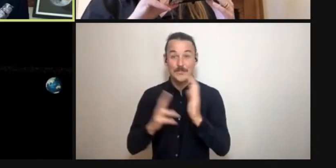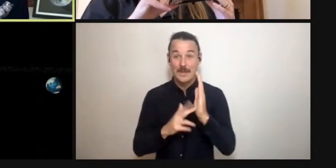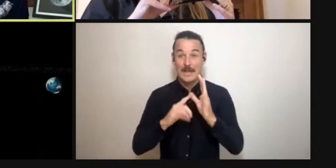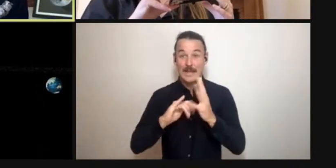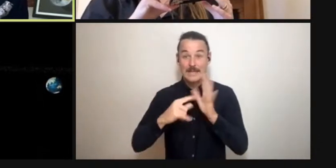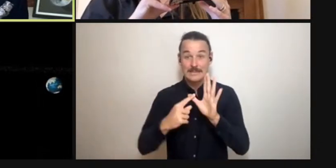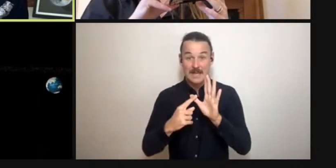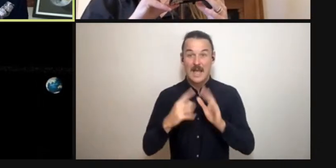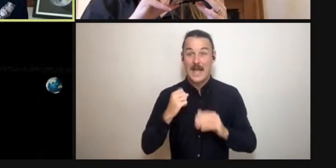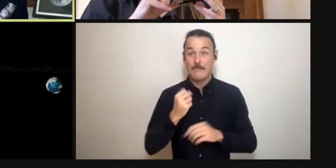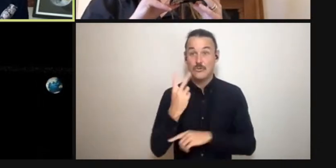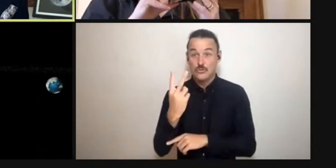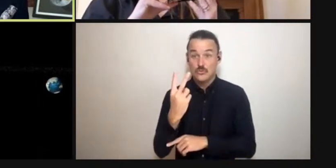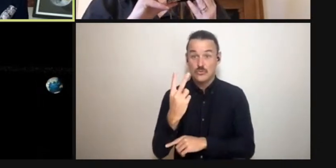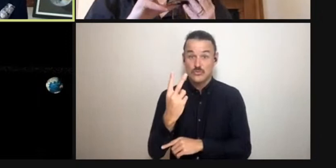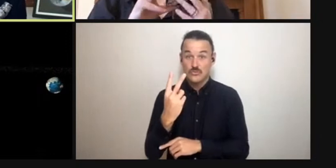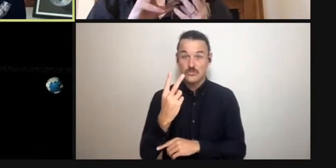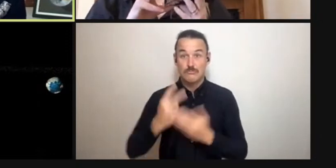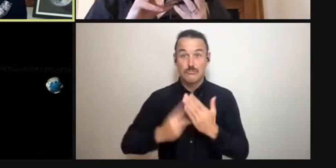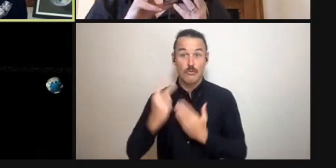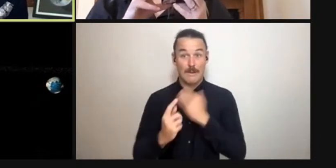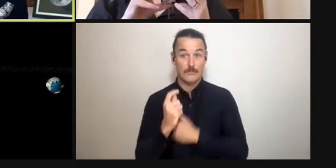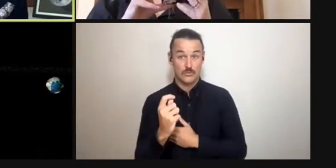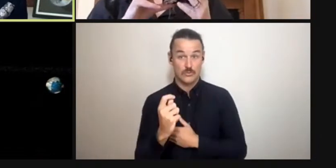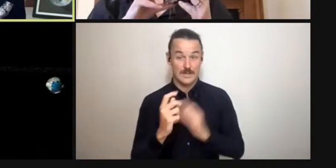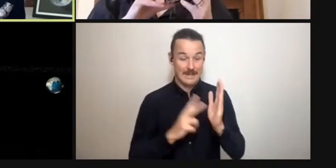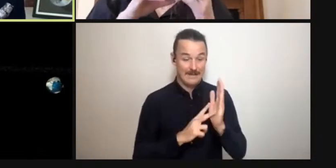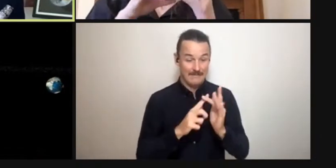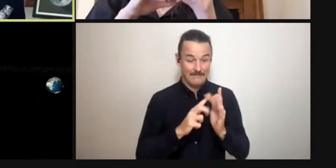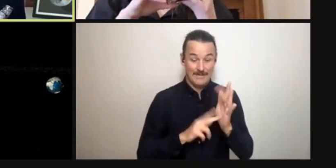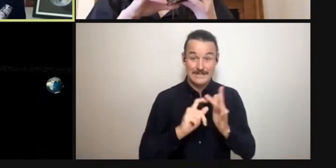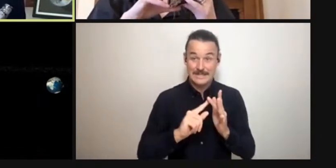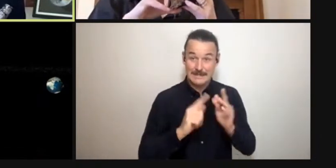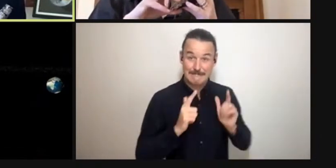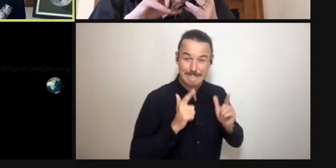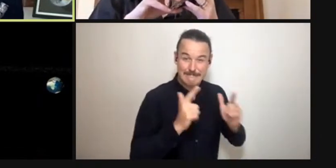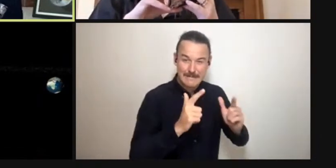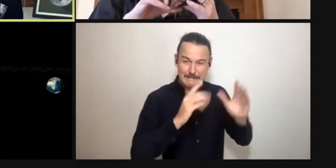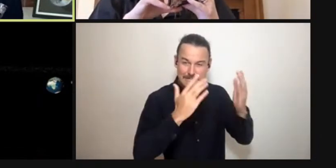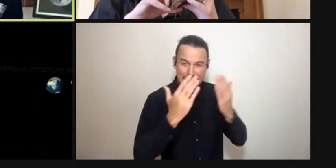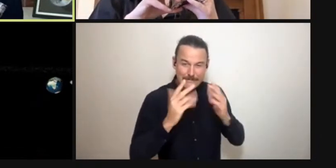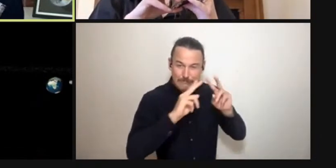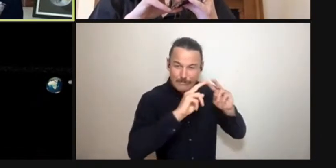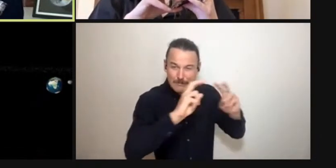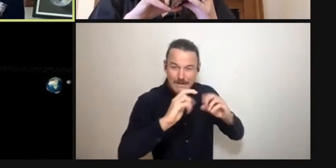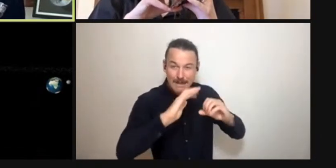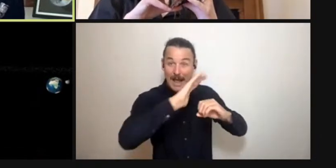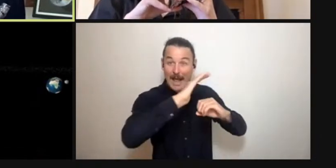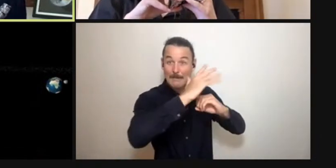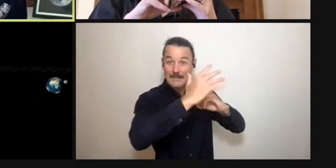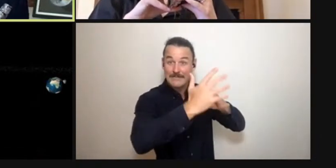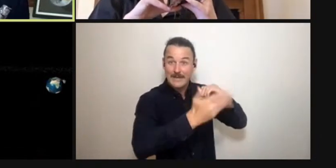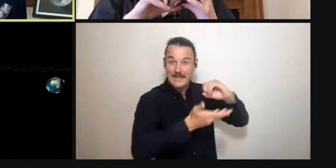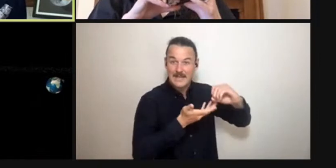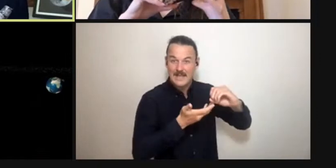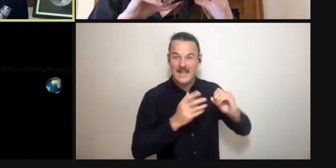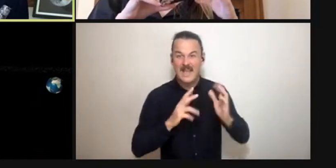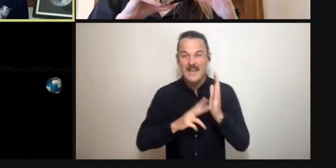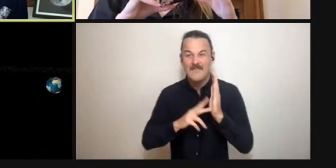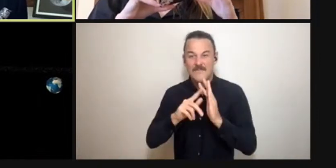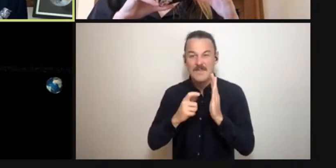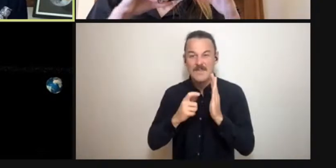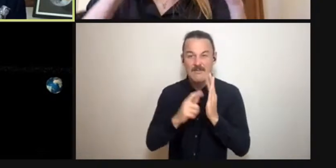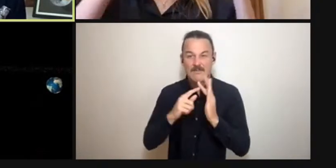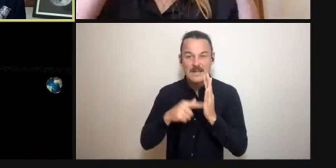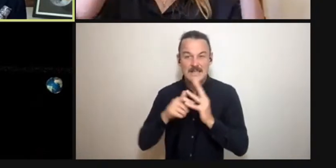atmosphere, and Veritas, which will be scanning the surface and trying to understand, well, what happened in its history